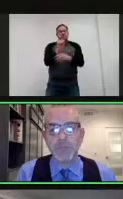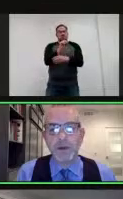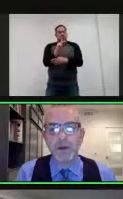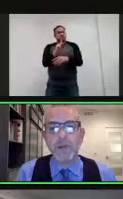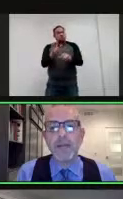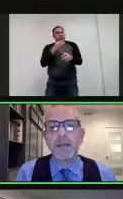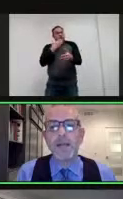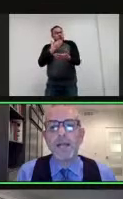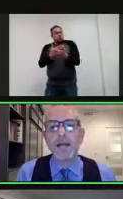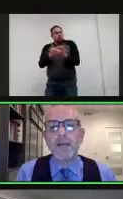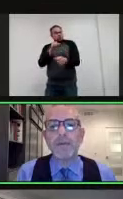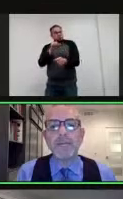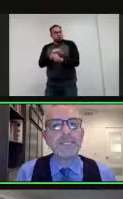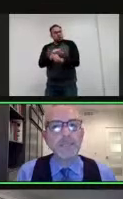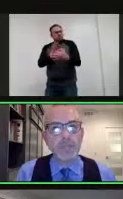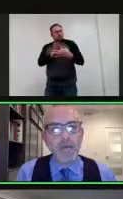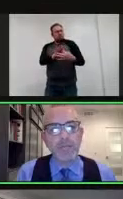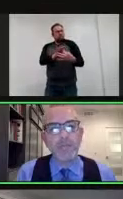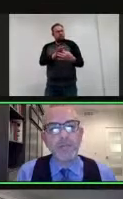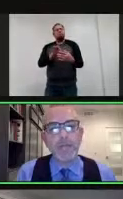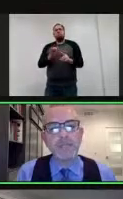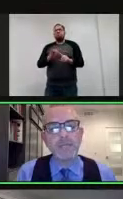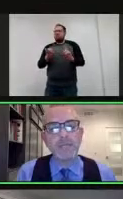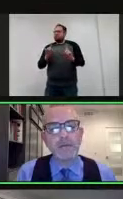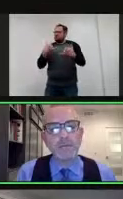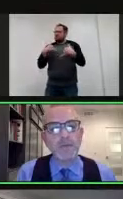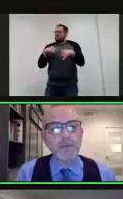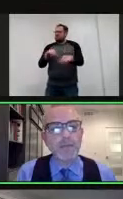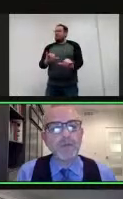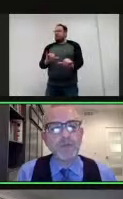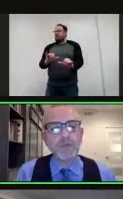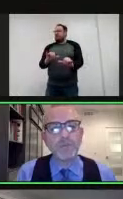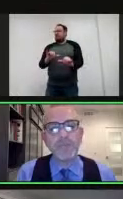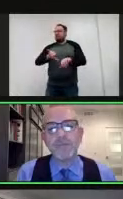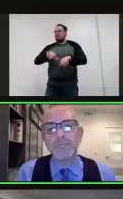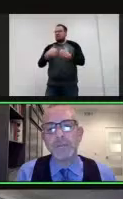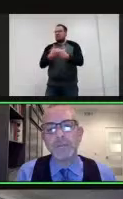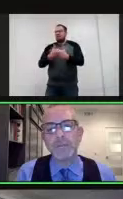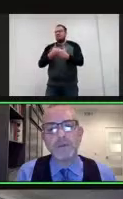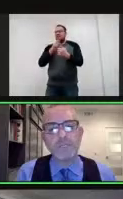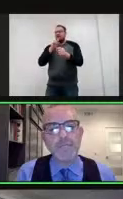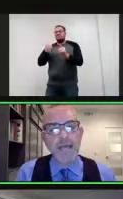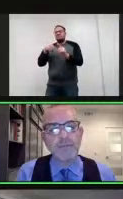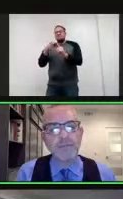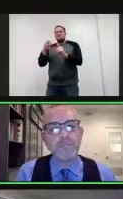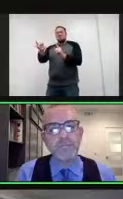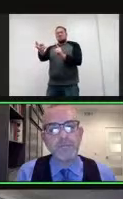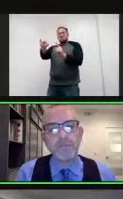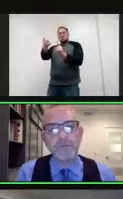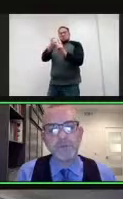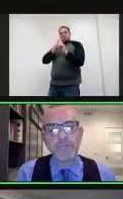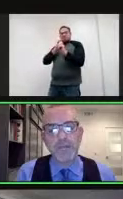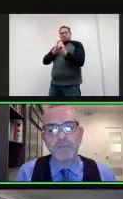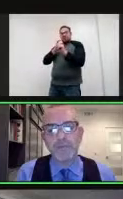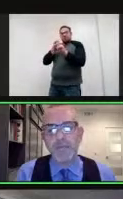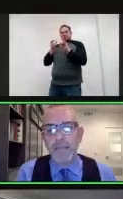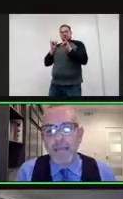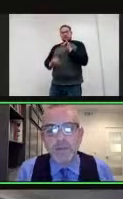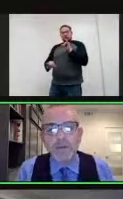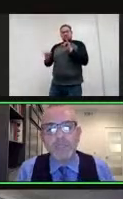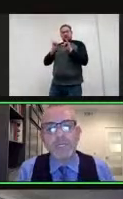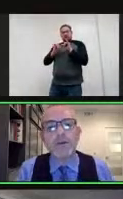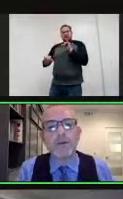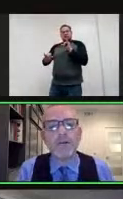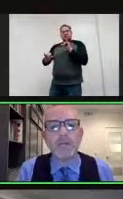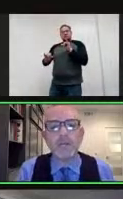this regard, but it's still a challenge. And we're talking about recruitment and retention of staff, and particularly diverse staff. And